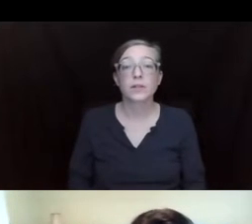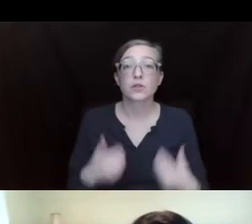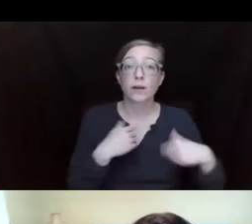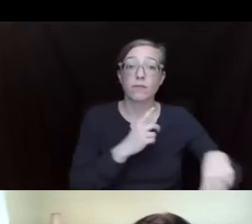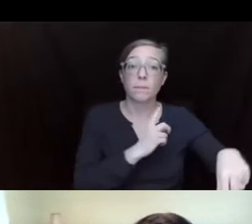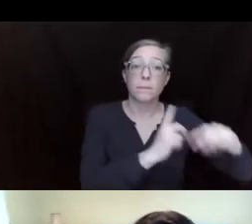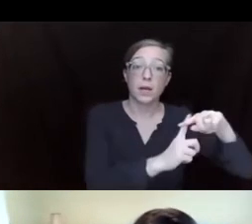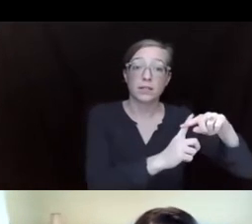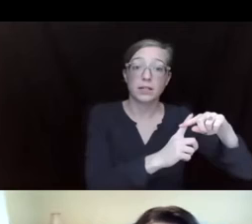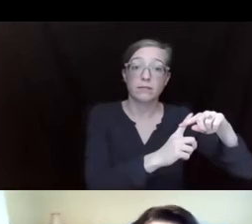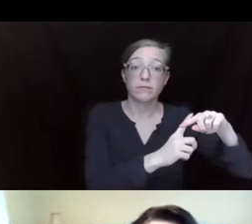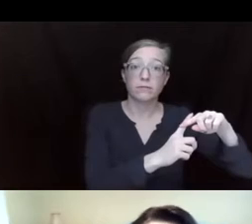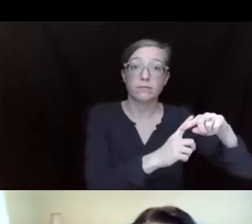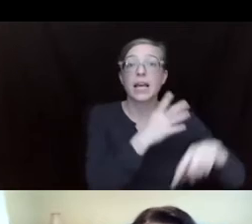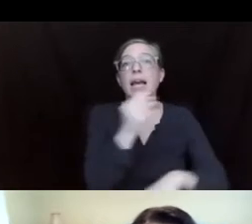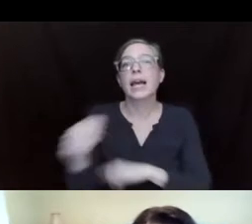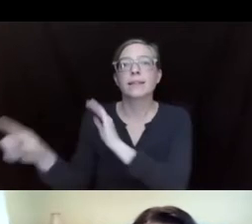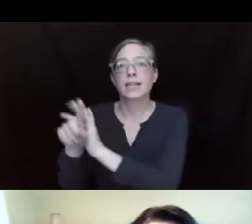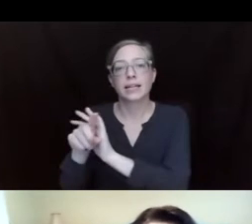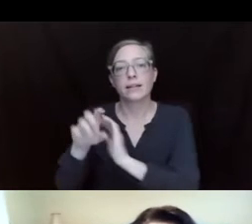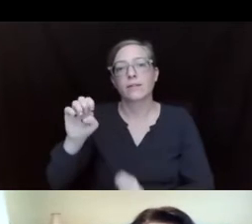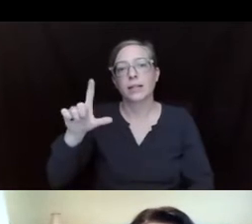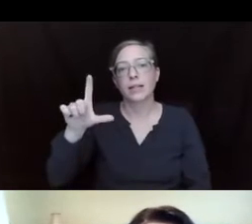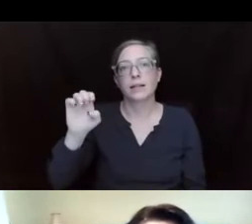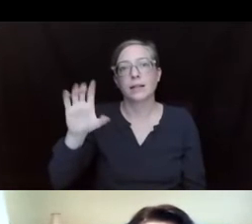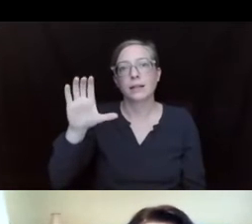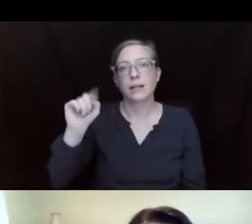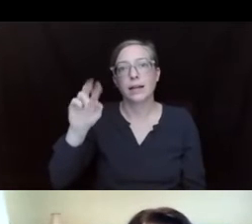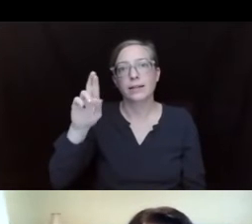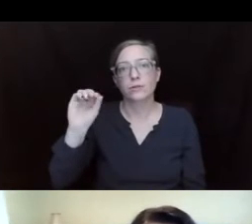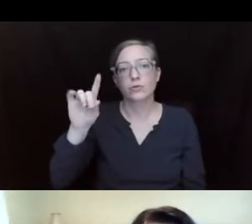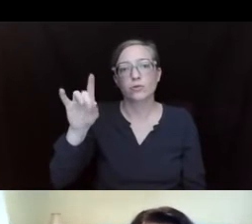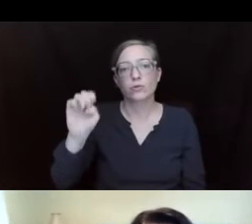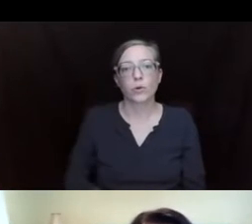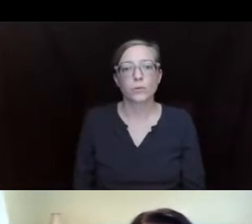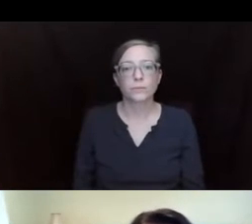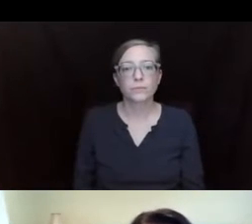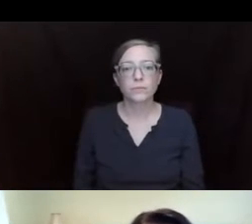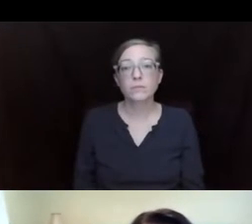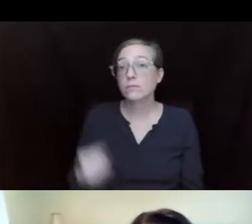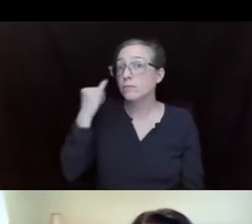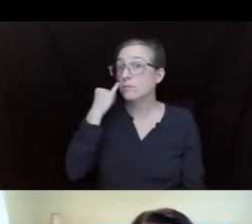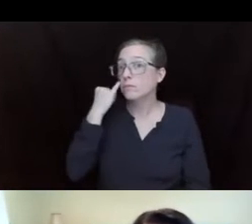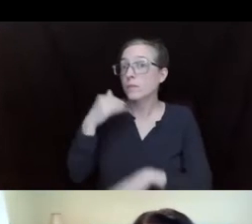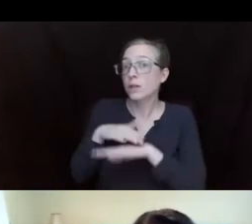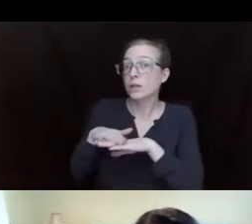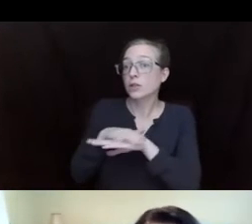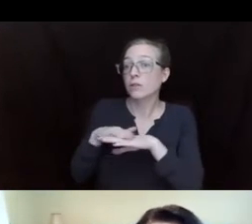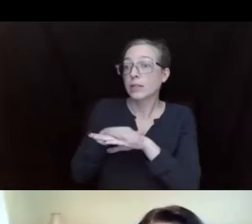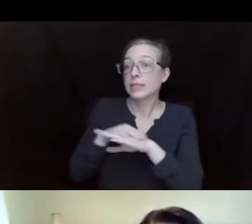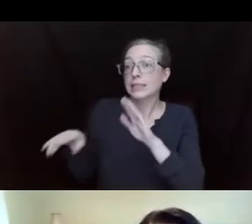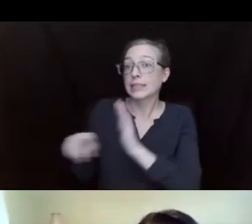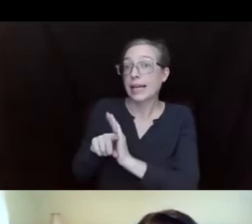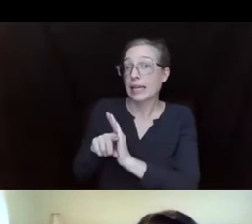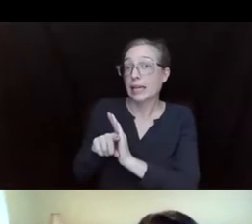electrode. And as I mentioned, since the surface is negative, the ions that are floating here are positive.